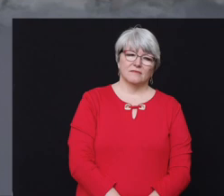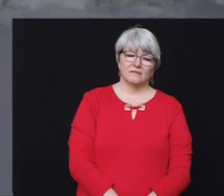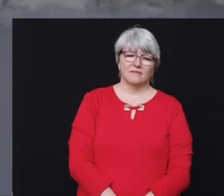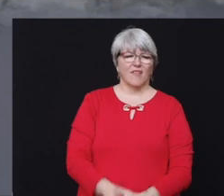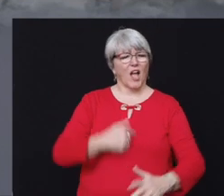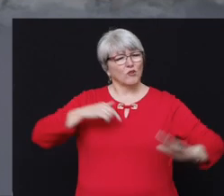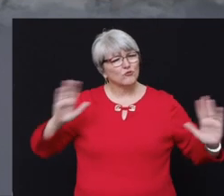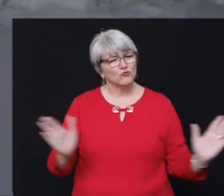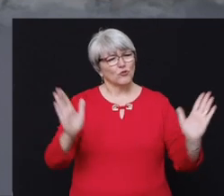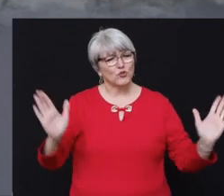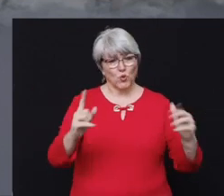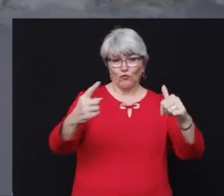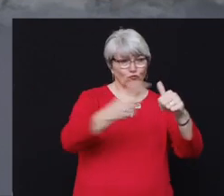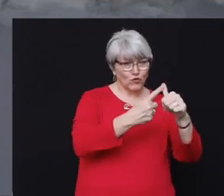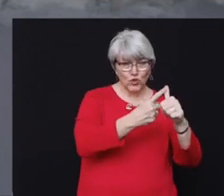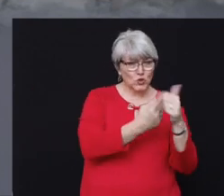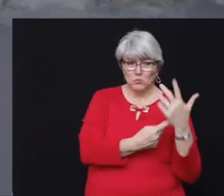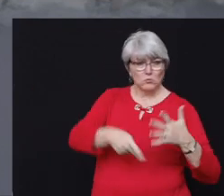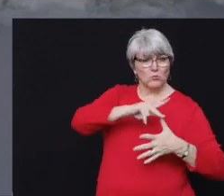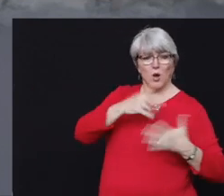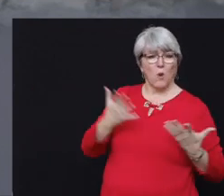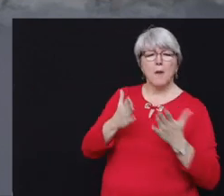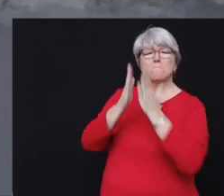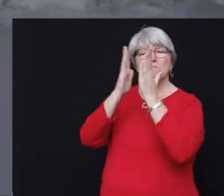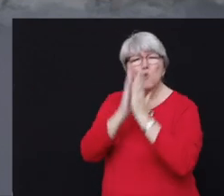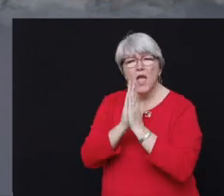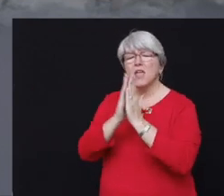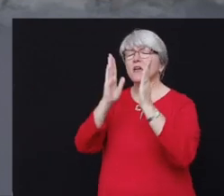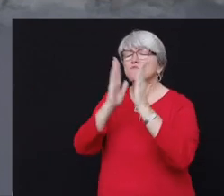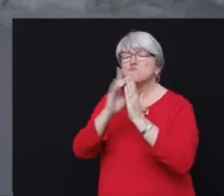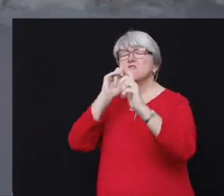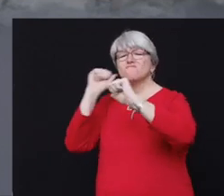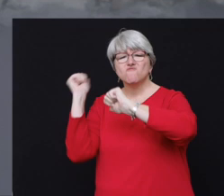name is a strong and mighty tower. Your